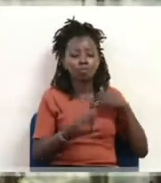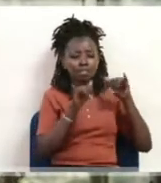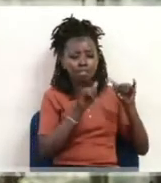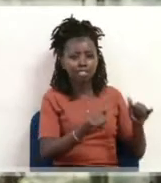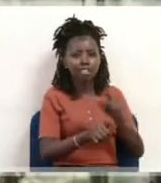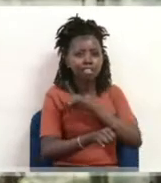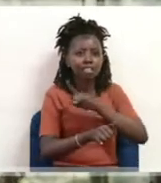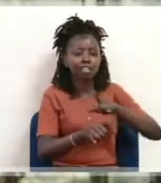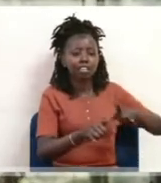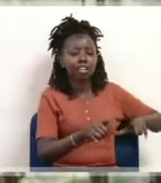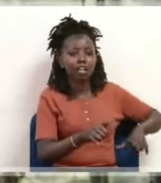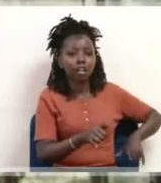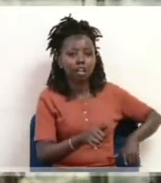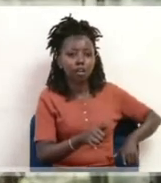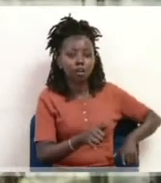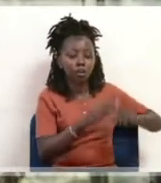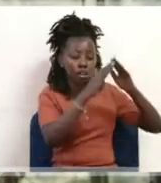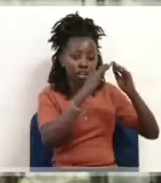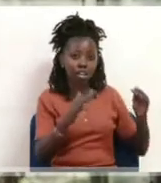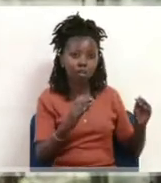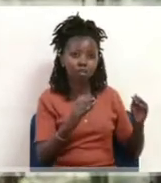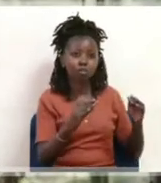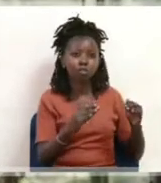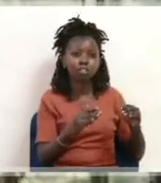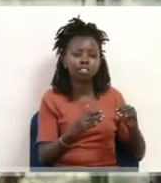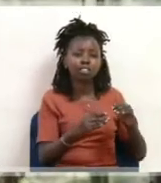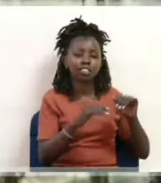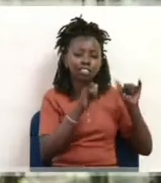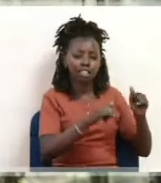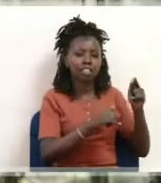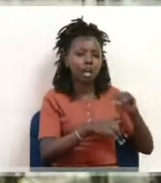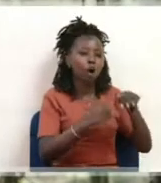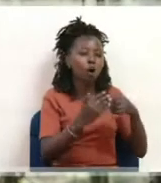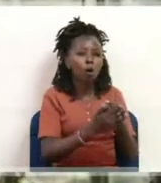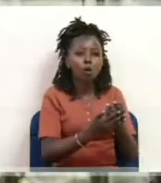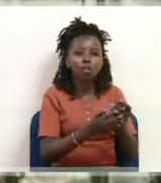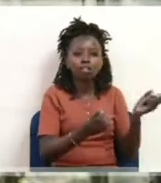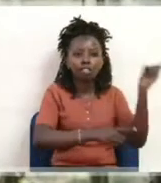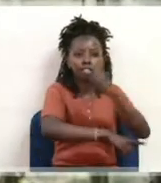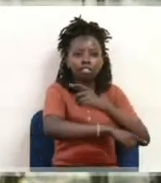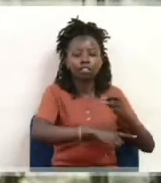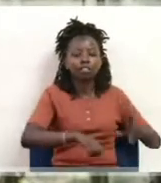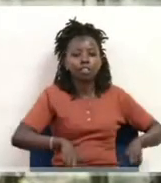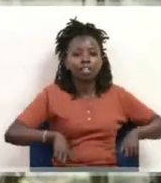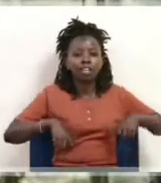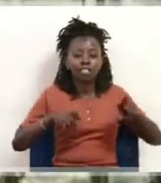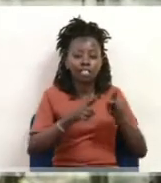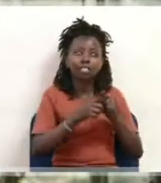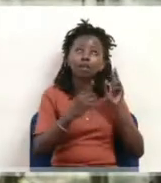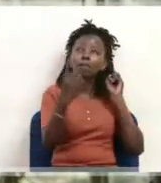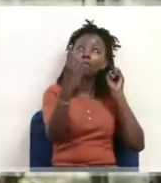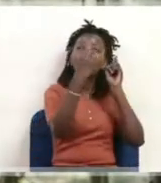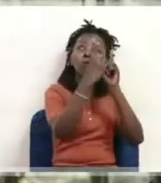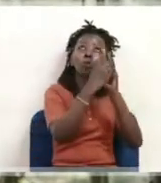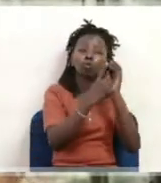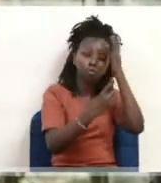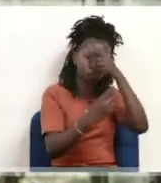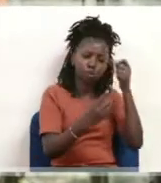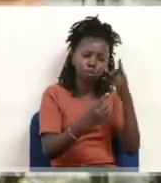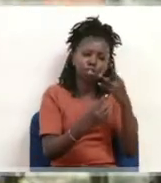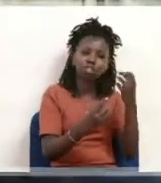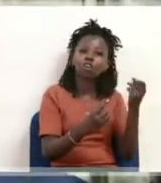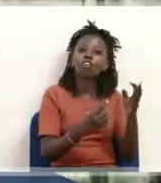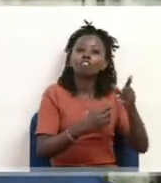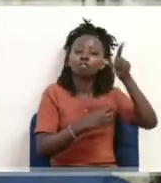days of my life, to behold the beauty of the Lord and to inquire of his temple. That's a desire. The past